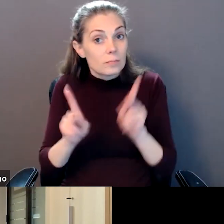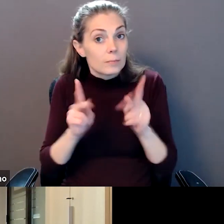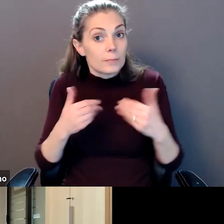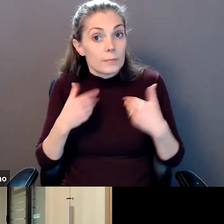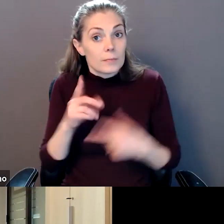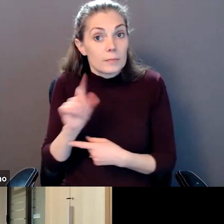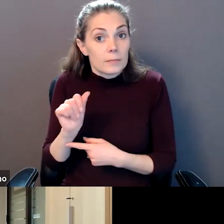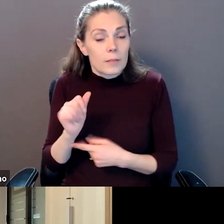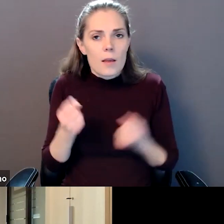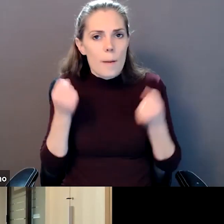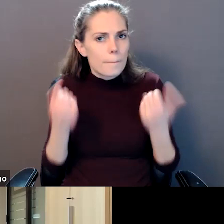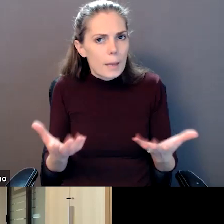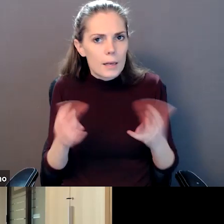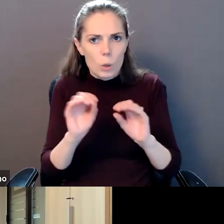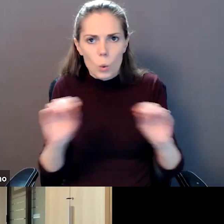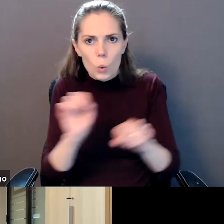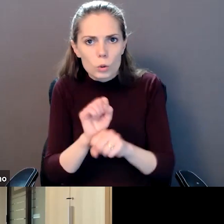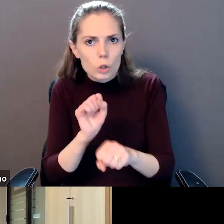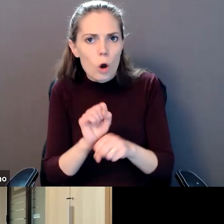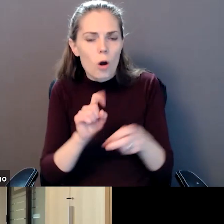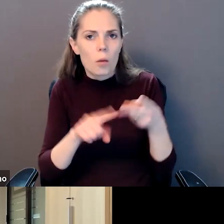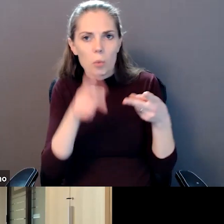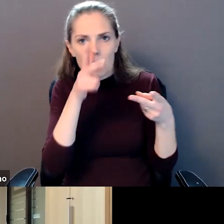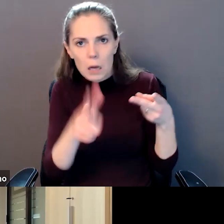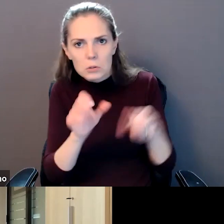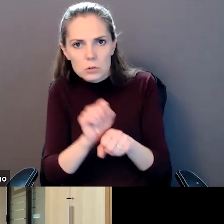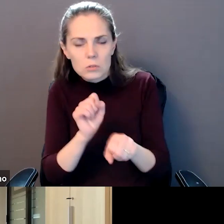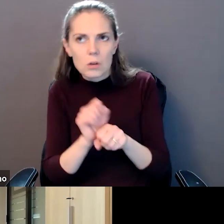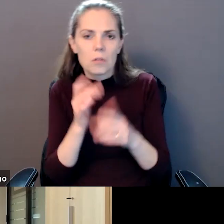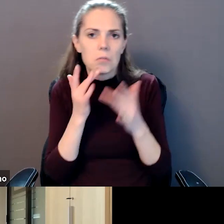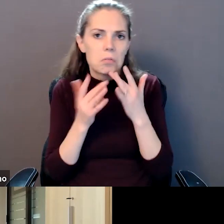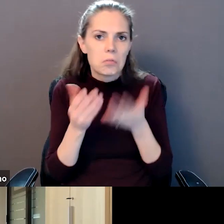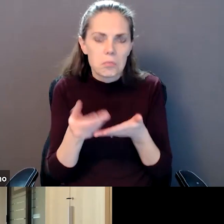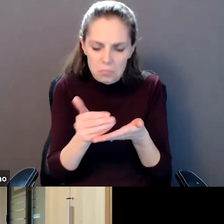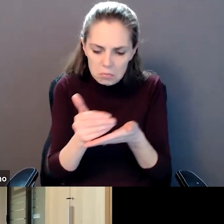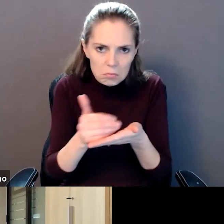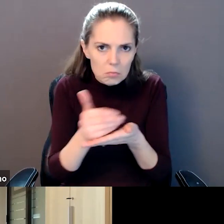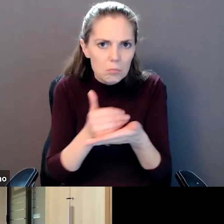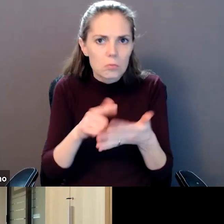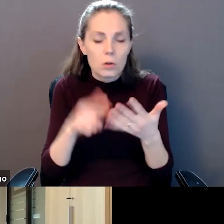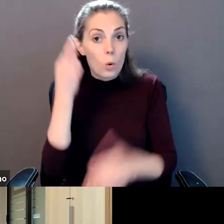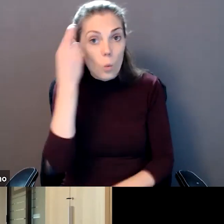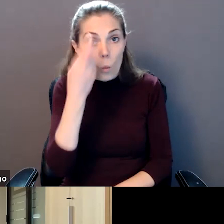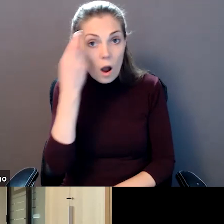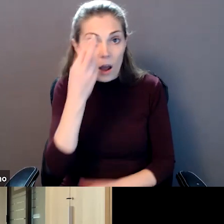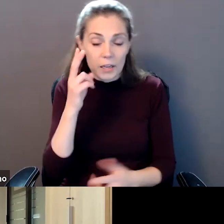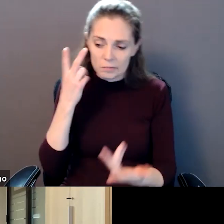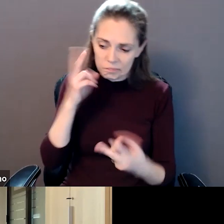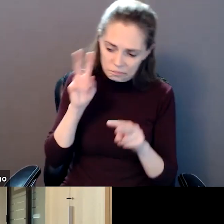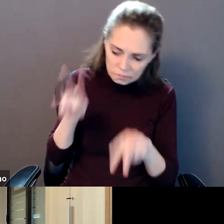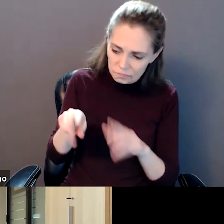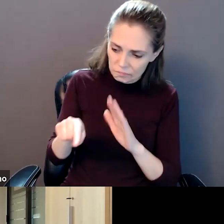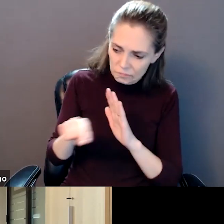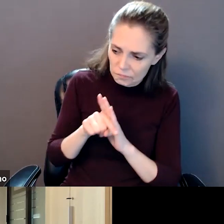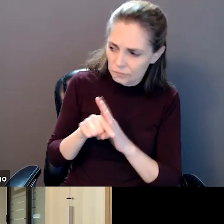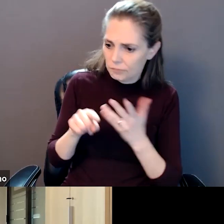or face barriers to advancement at work because of stigma, discrimination, lack of access to accommodation, or other issues. And